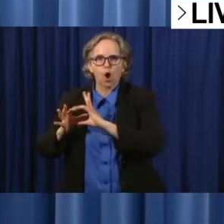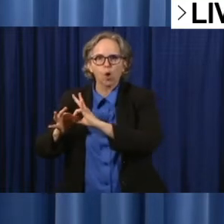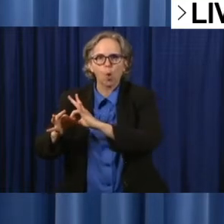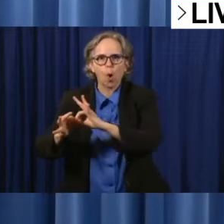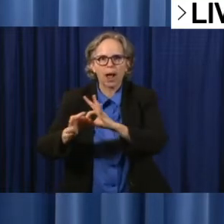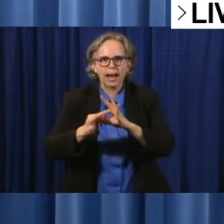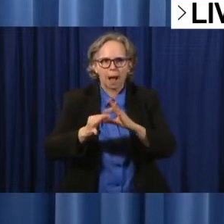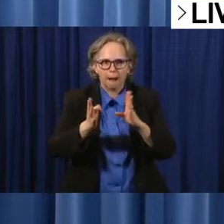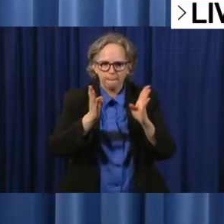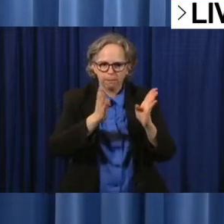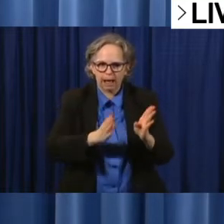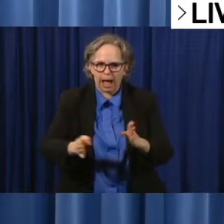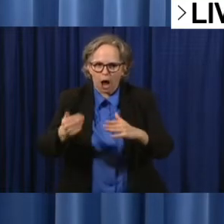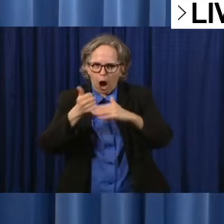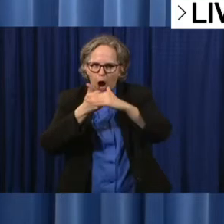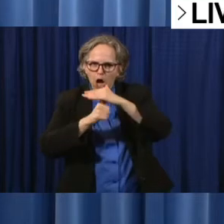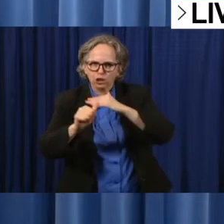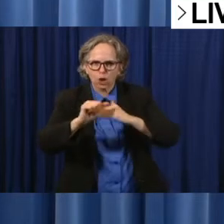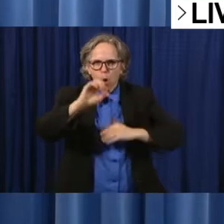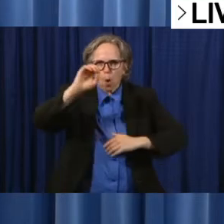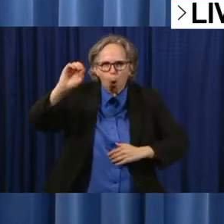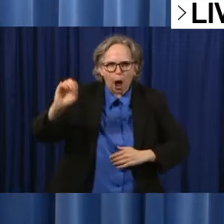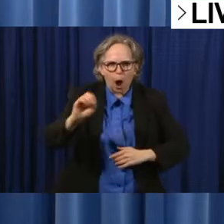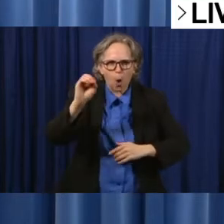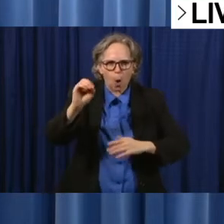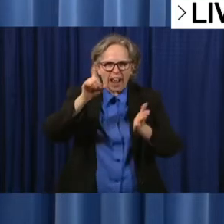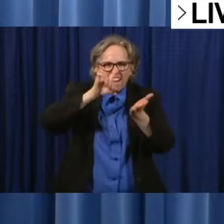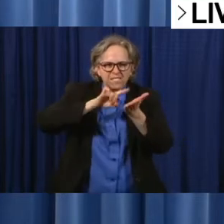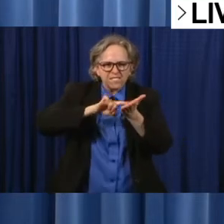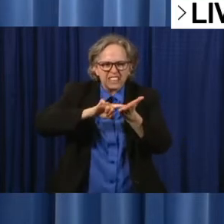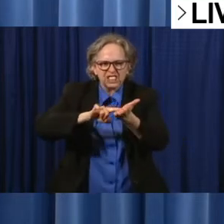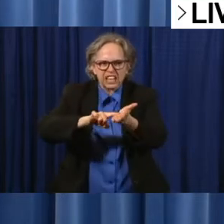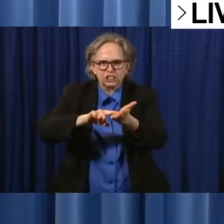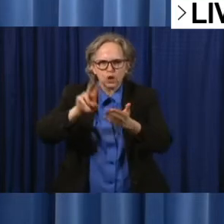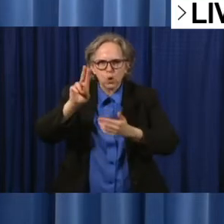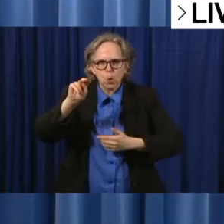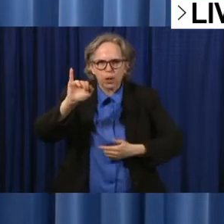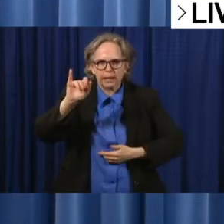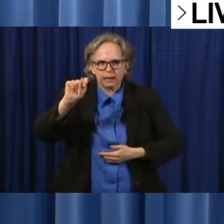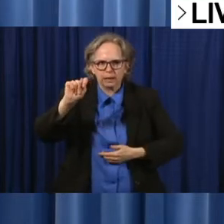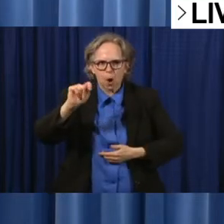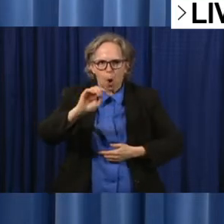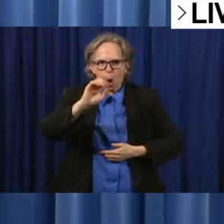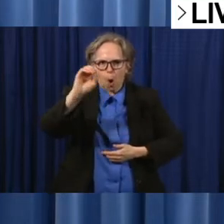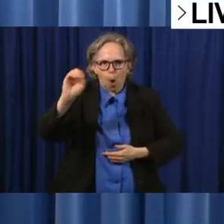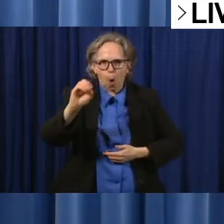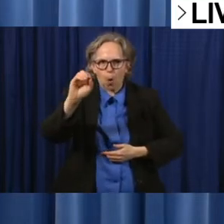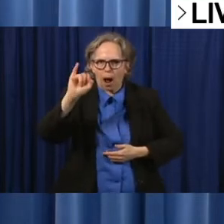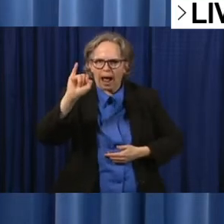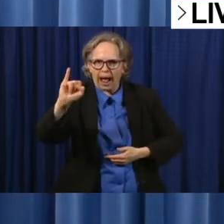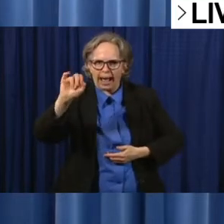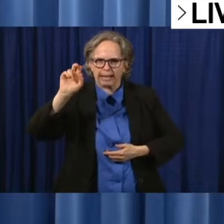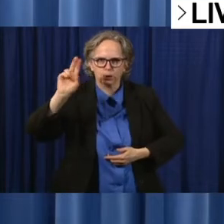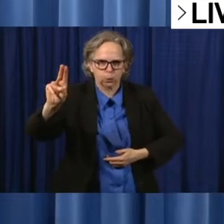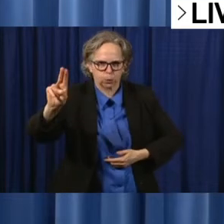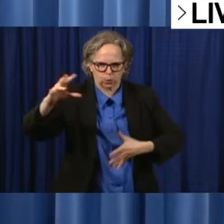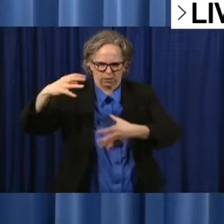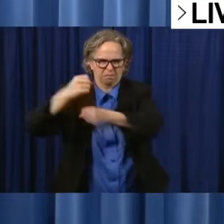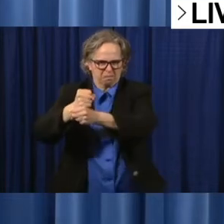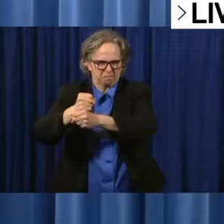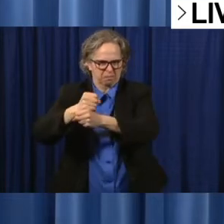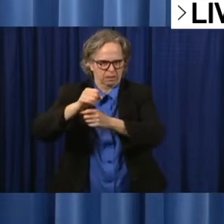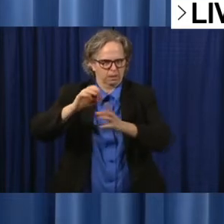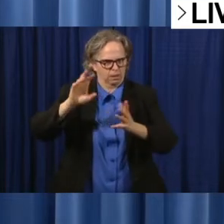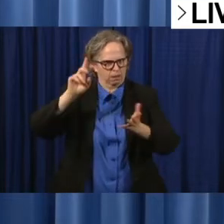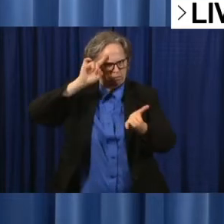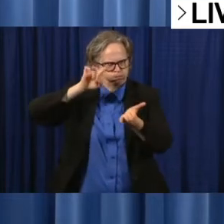Ohio Investigative Unit, known as OIU, and the work that they do. So we're going to bring in people from